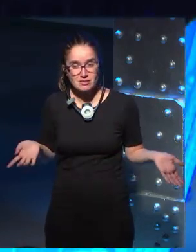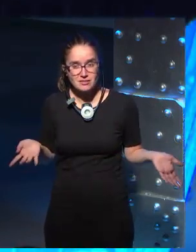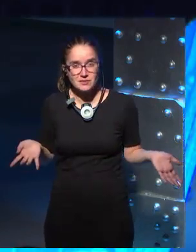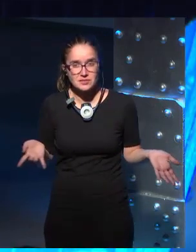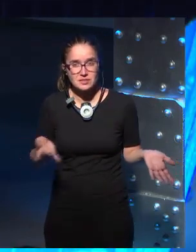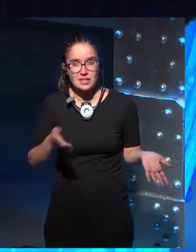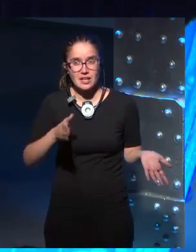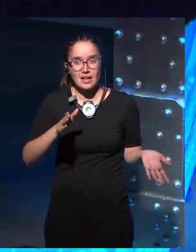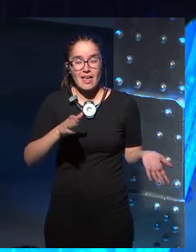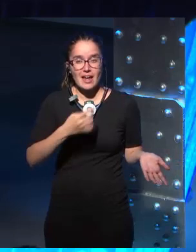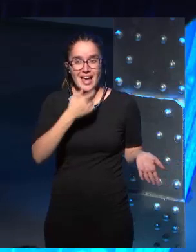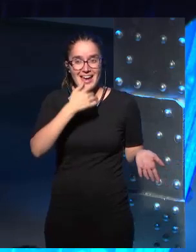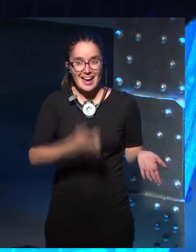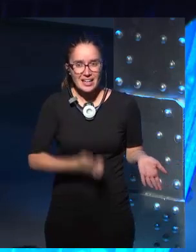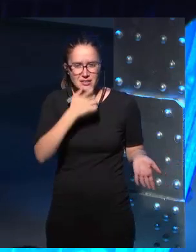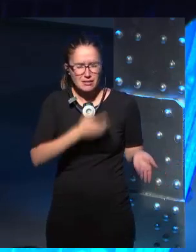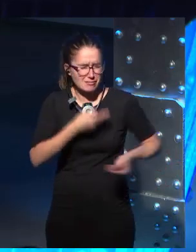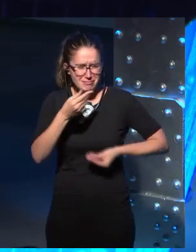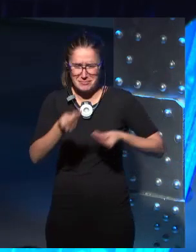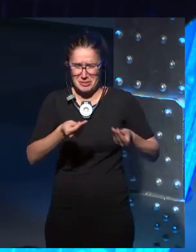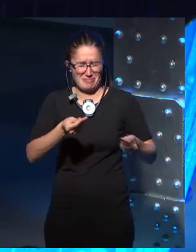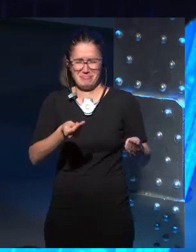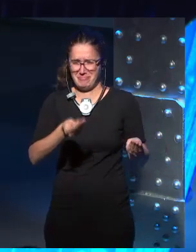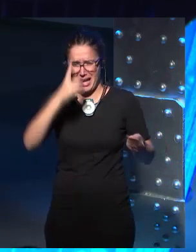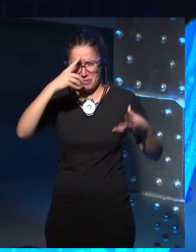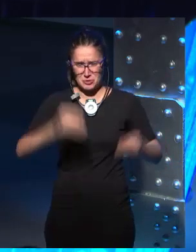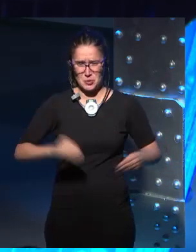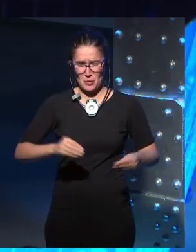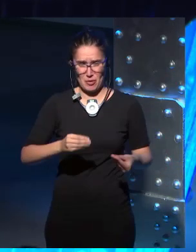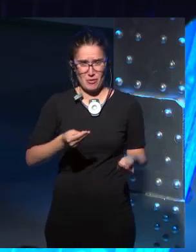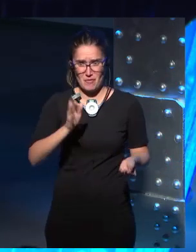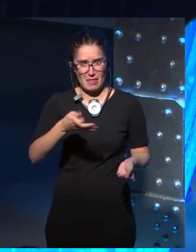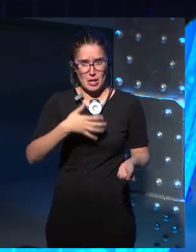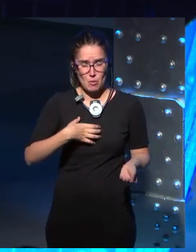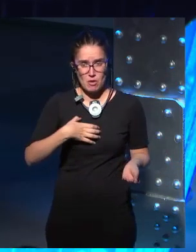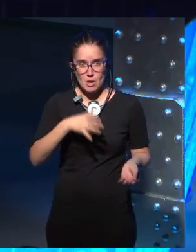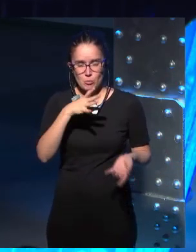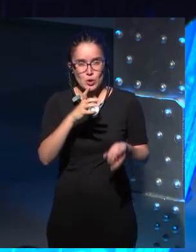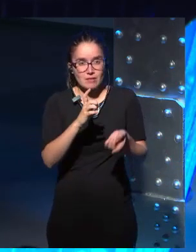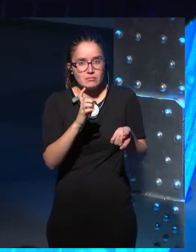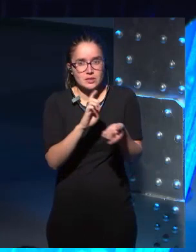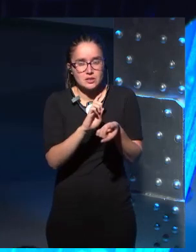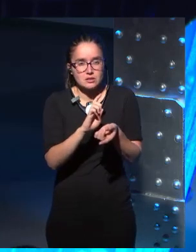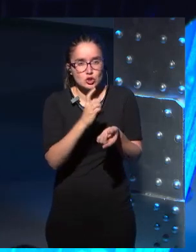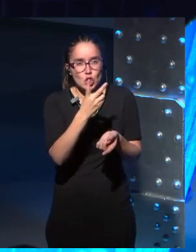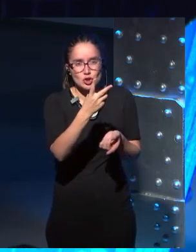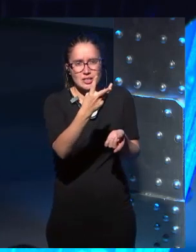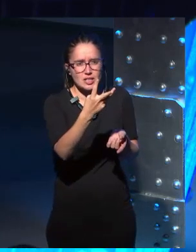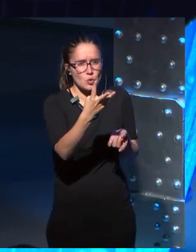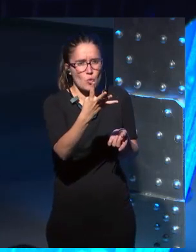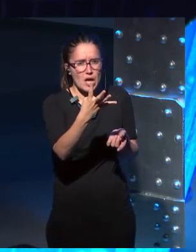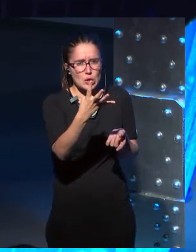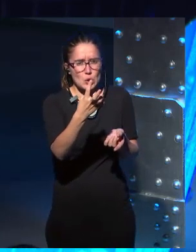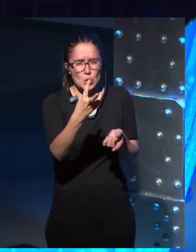that. Why? Because it changed 2, 3, 4, depending on the